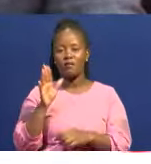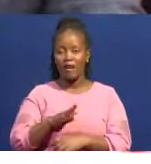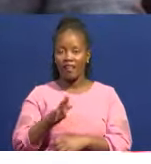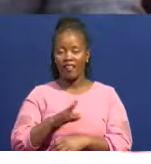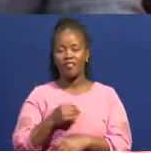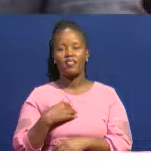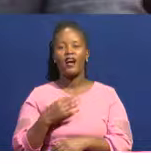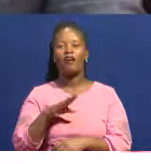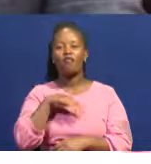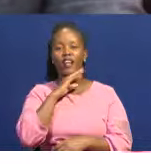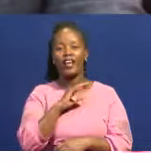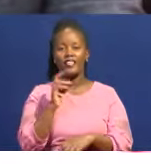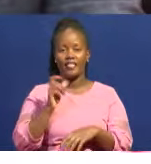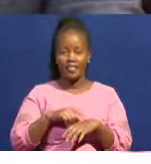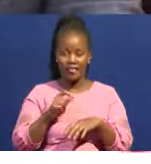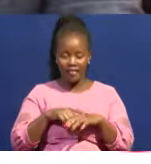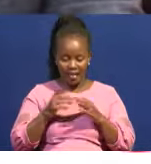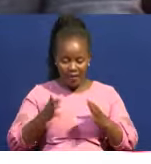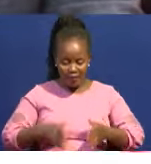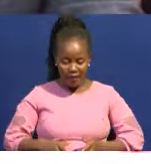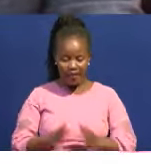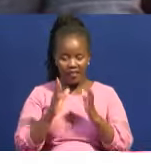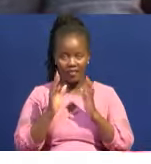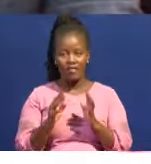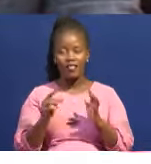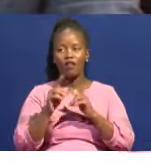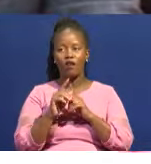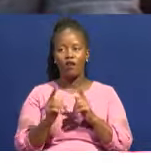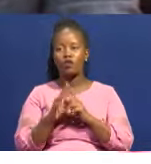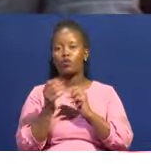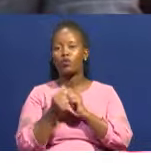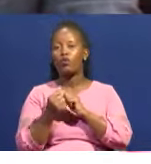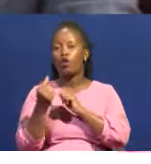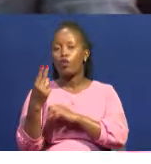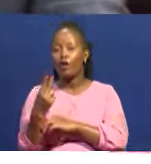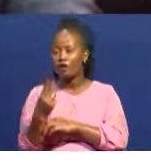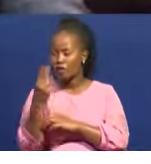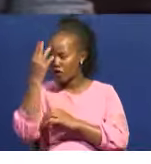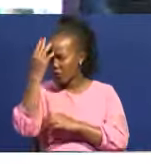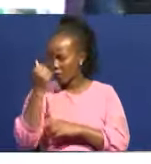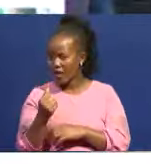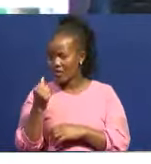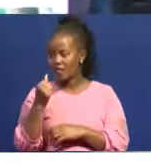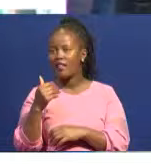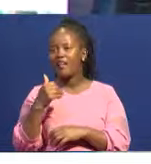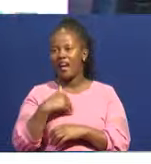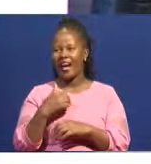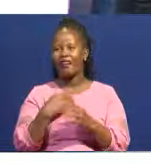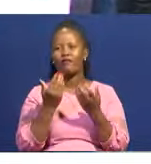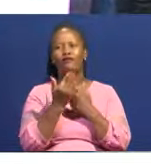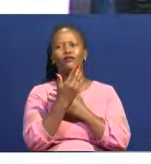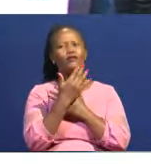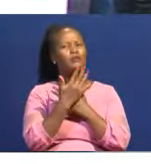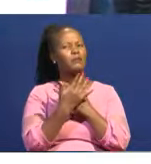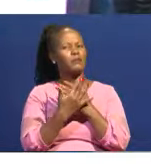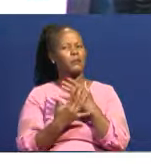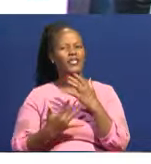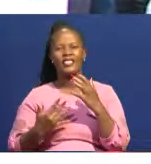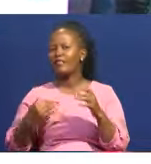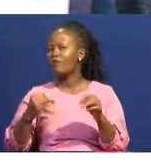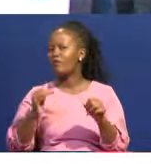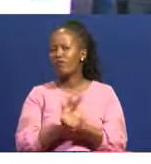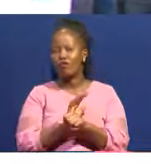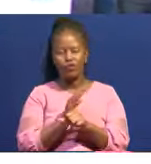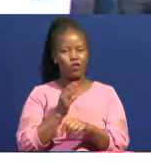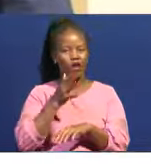lives during childbirth, with 12 of these being as a result of obstetric haemorrhage at various facilities